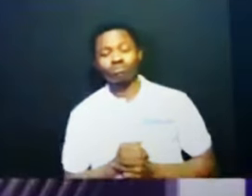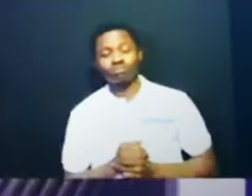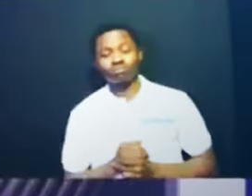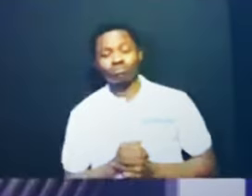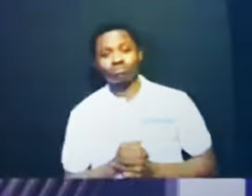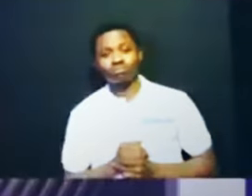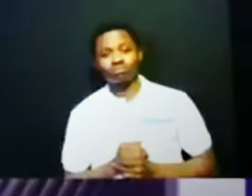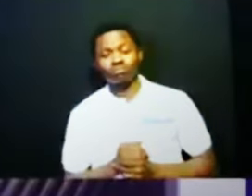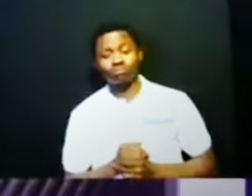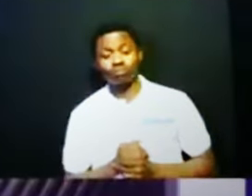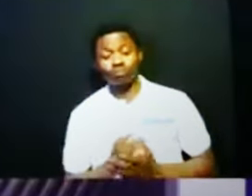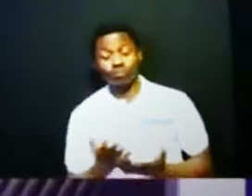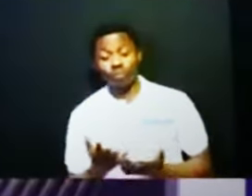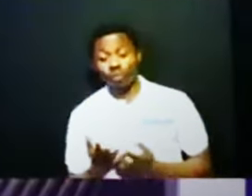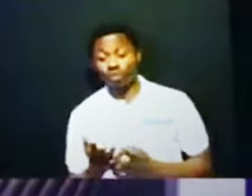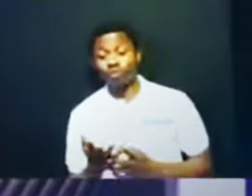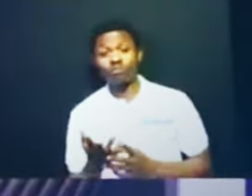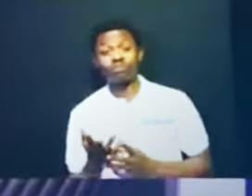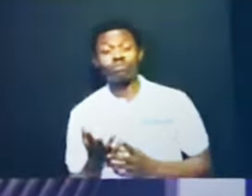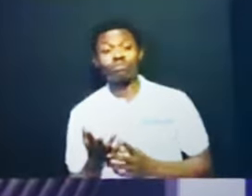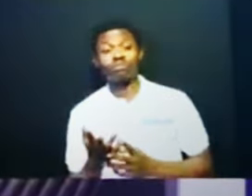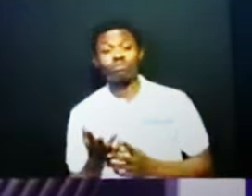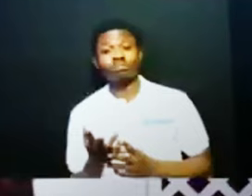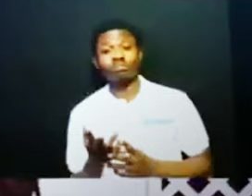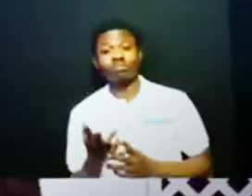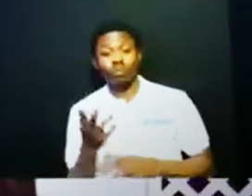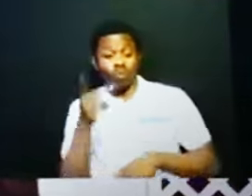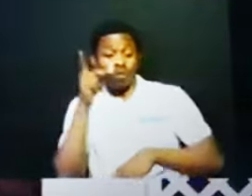Now, so Paul had to write to Timothy, his